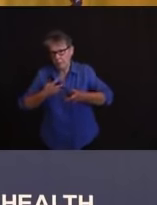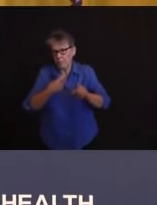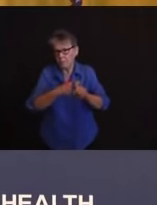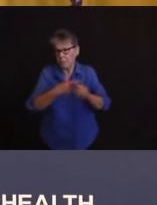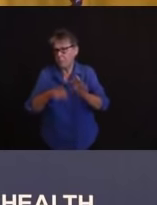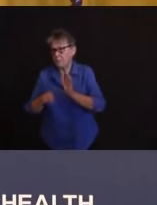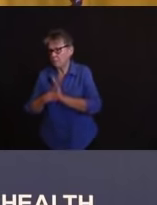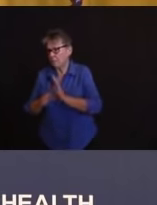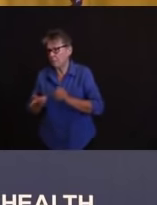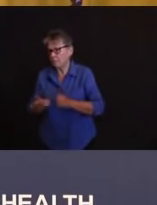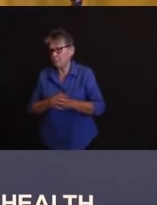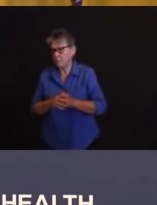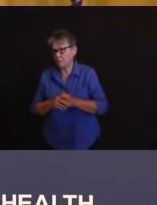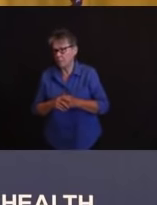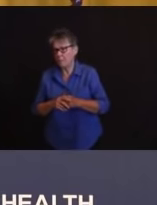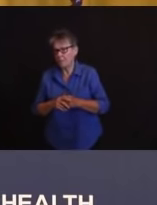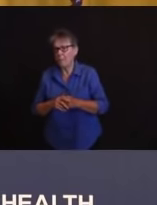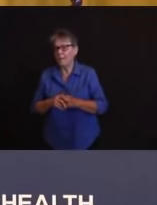leadership.